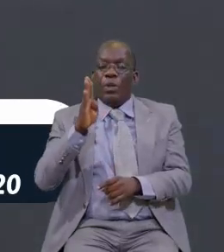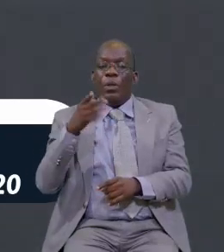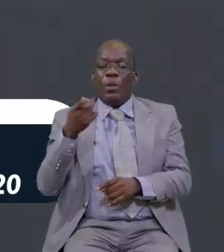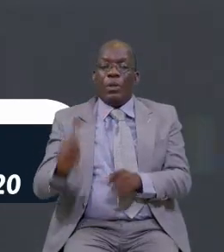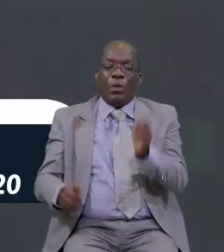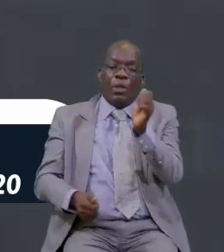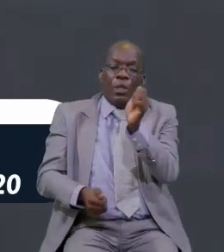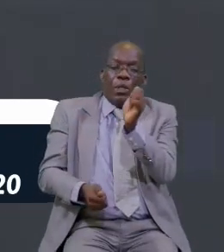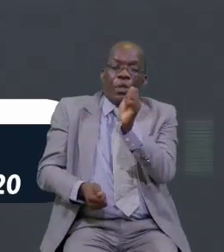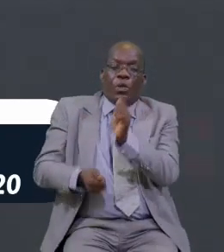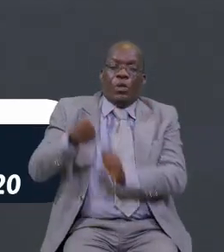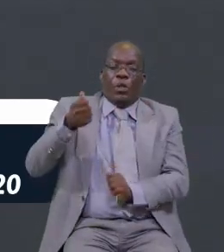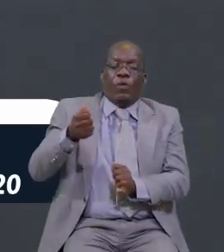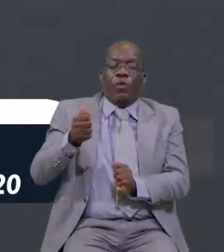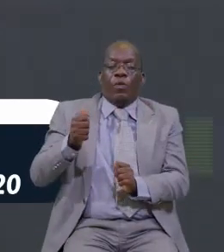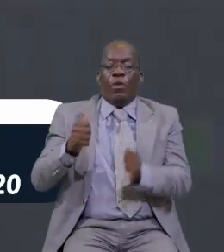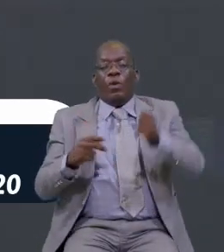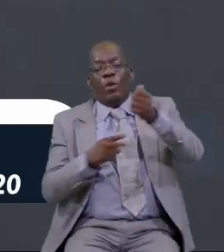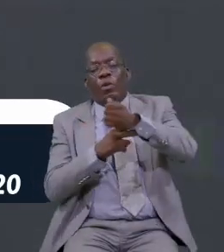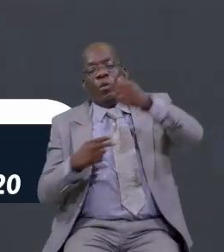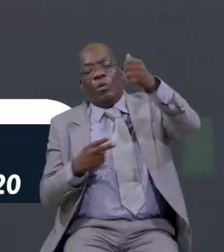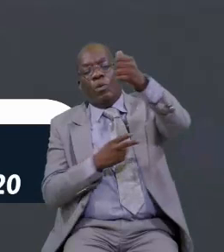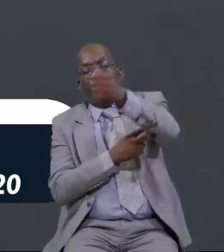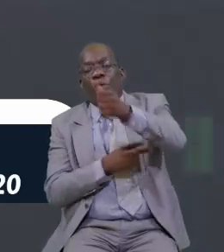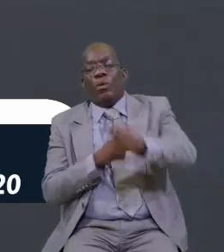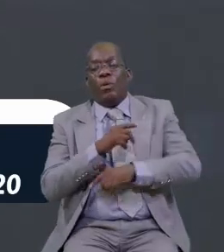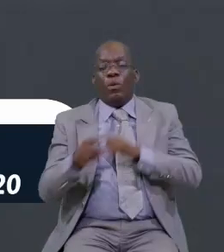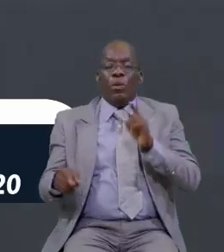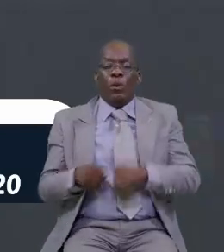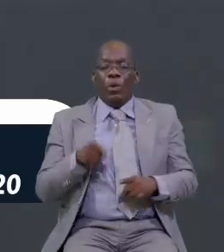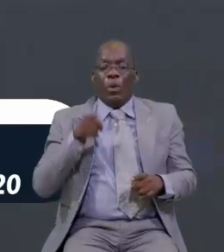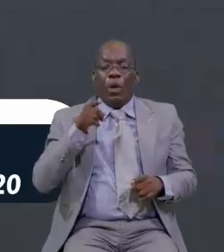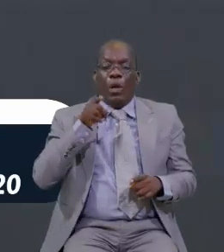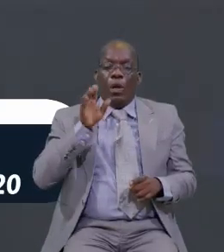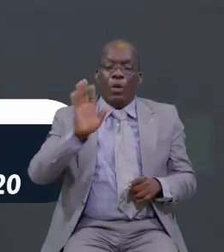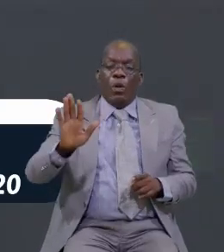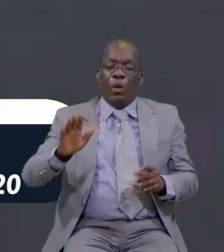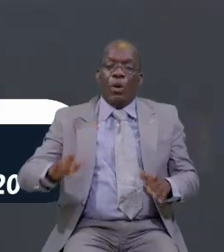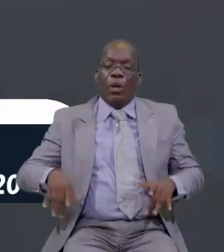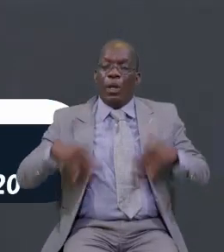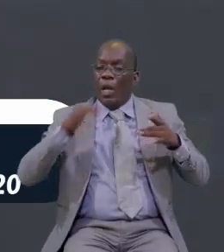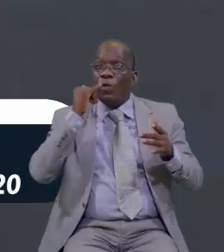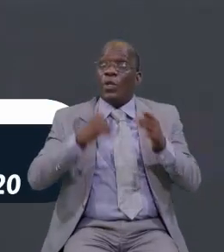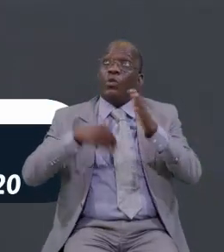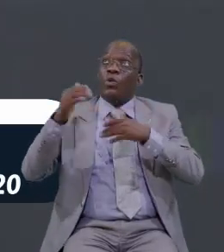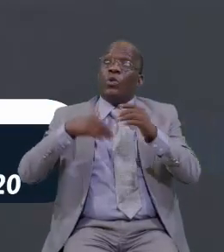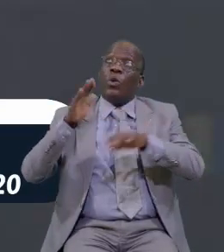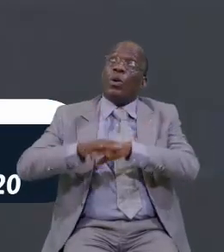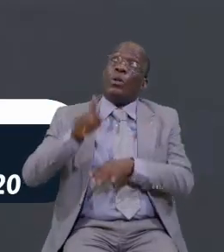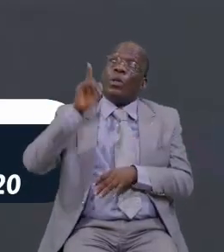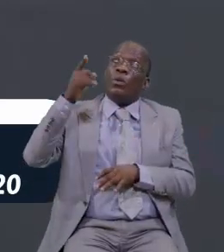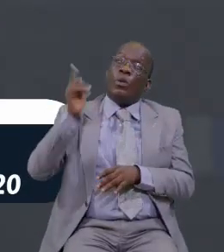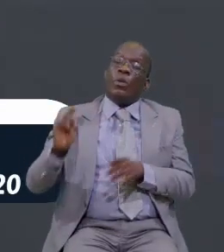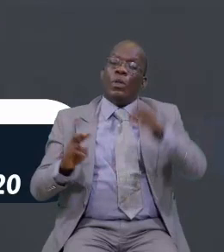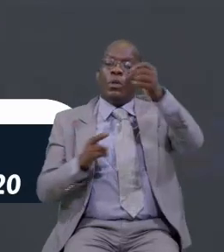chief cornerstone. And when your life is built on him, the cornerstone, it will hold